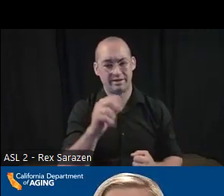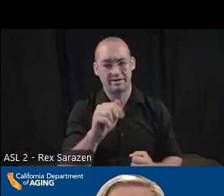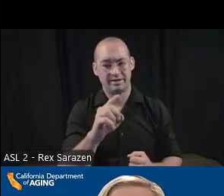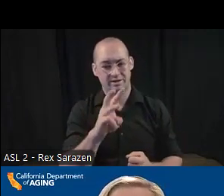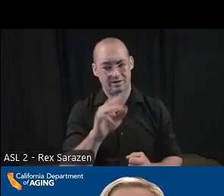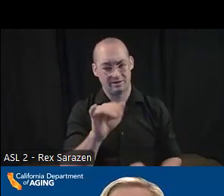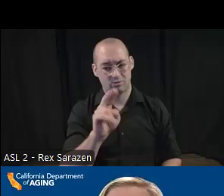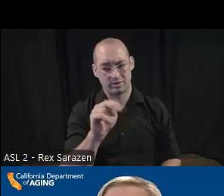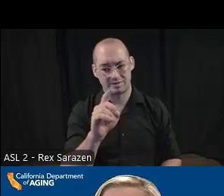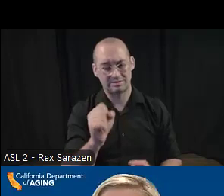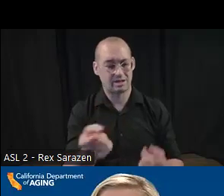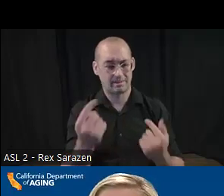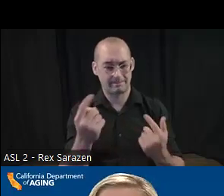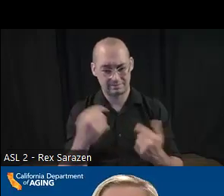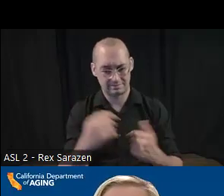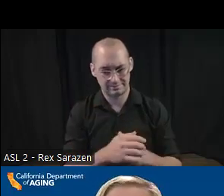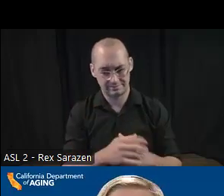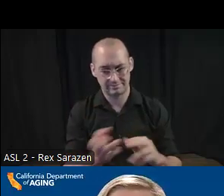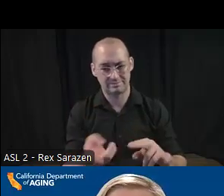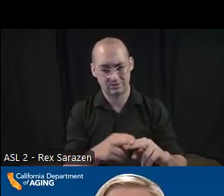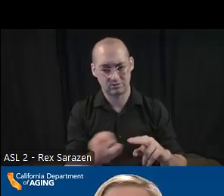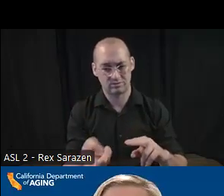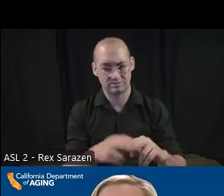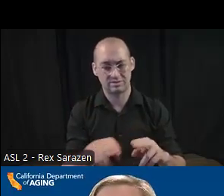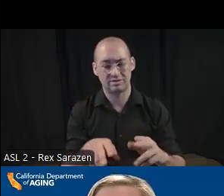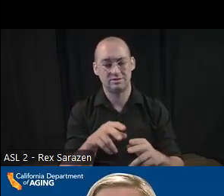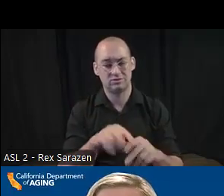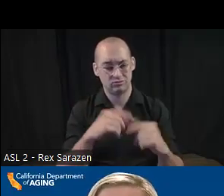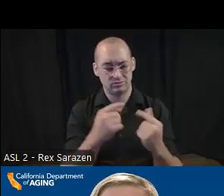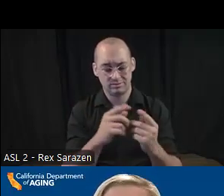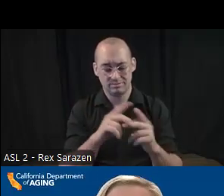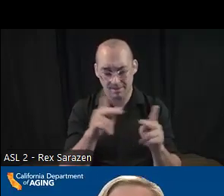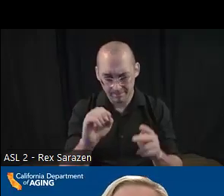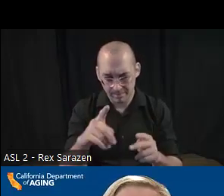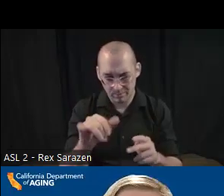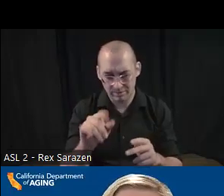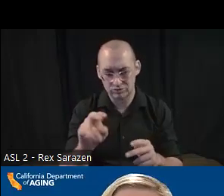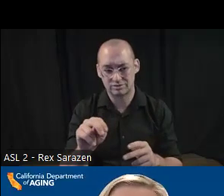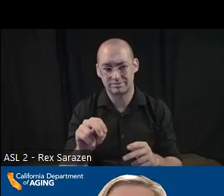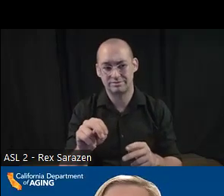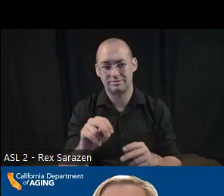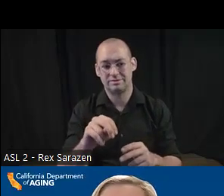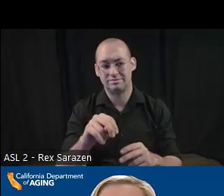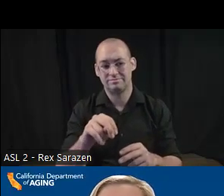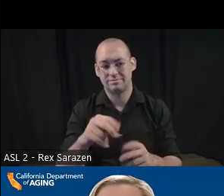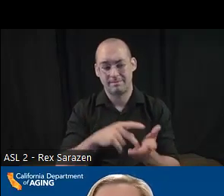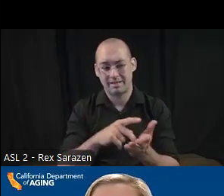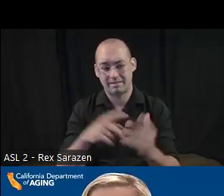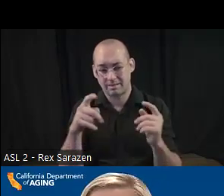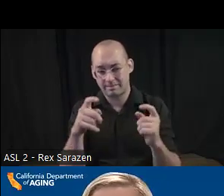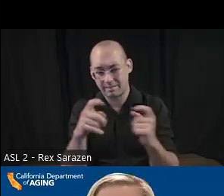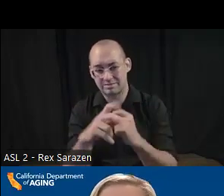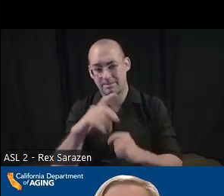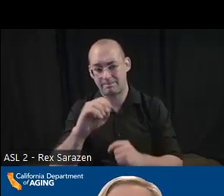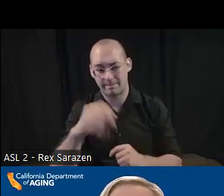our way with the increased population, with a more diverse population, more medically complex population,